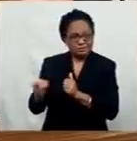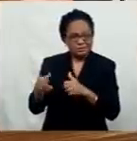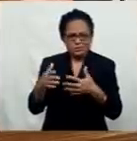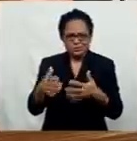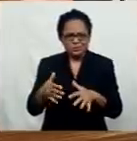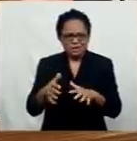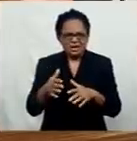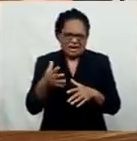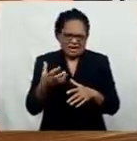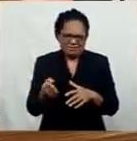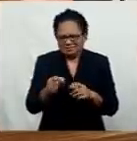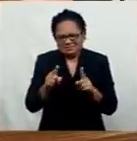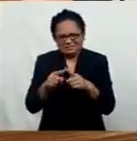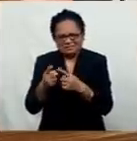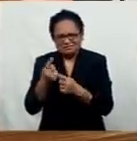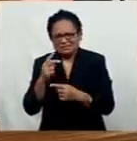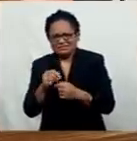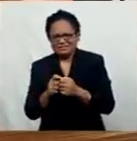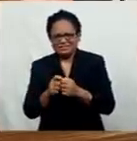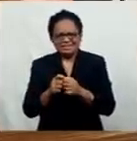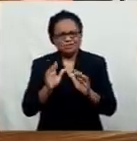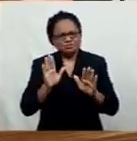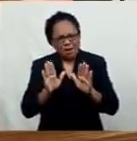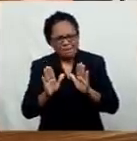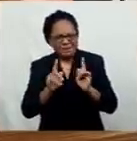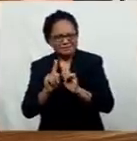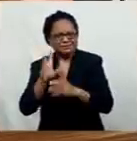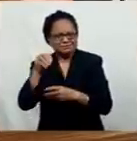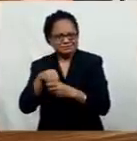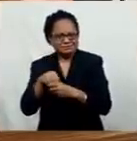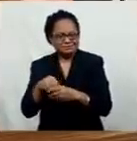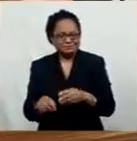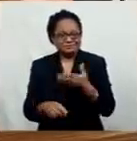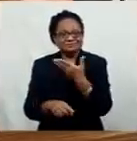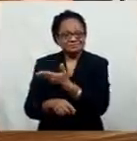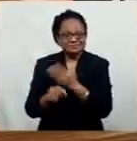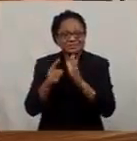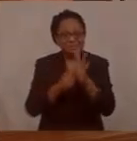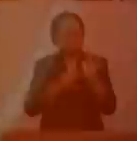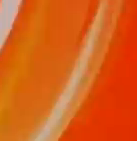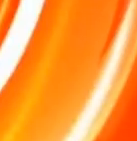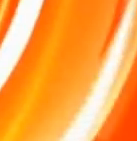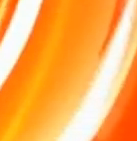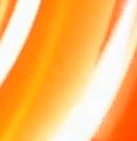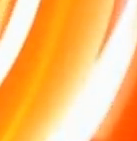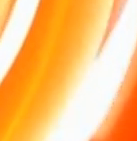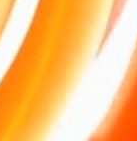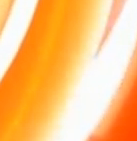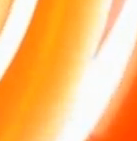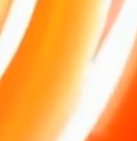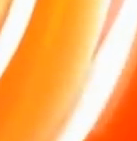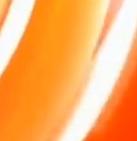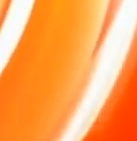and scandal. This might be something Chuta Wainingolo could take up in addition to rugby.